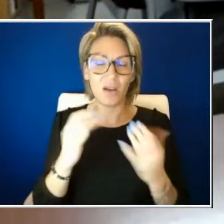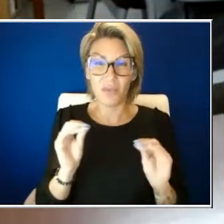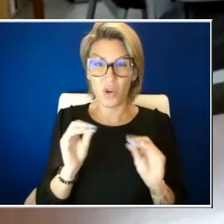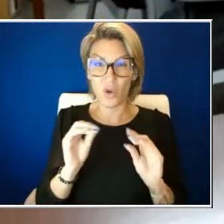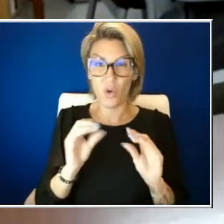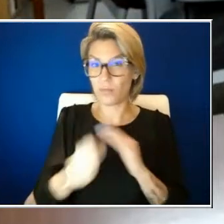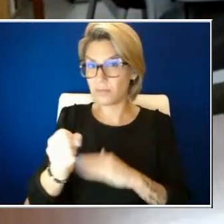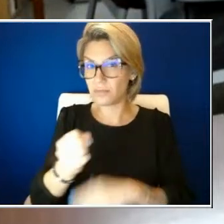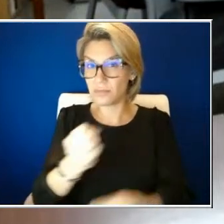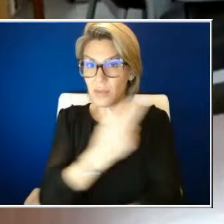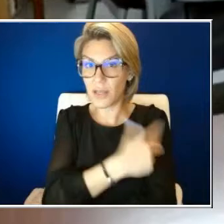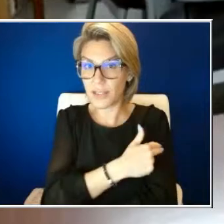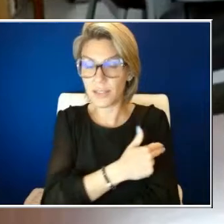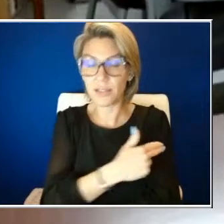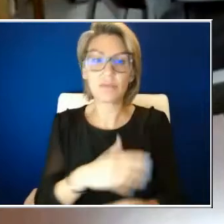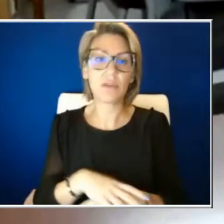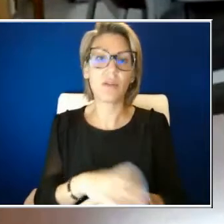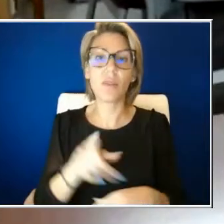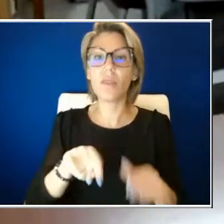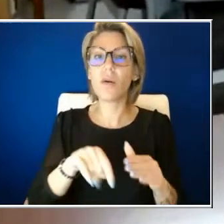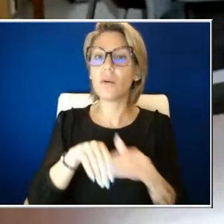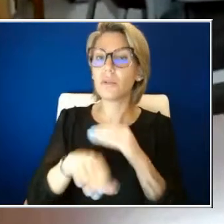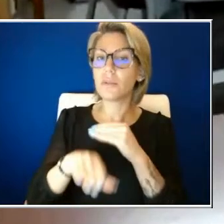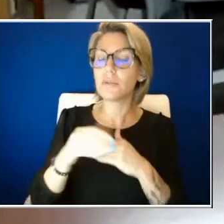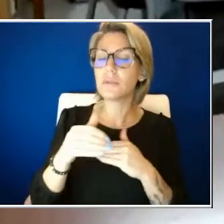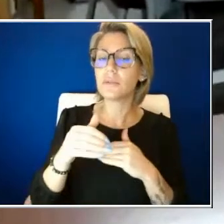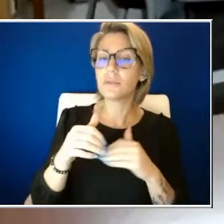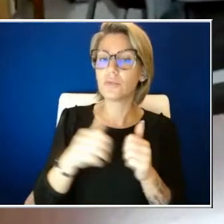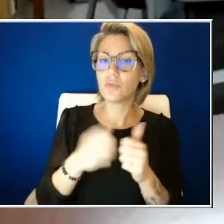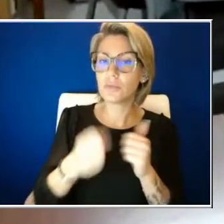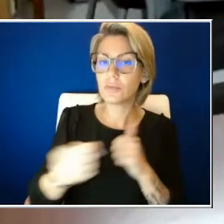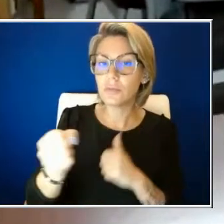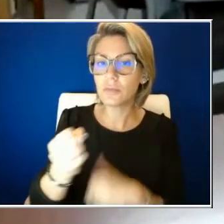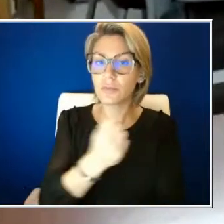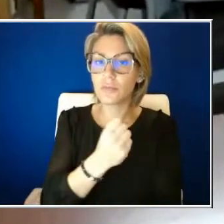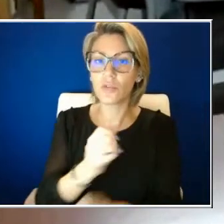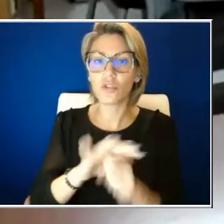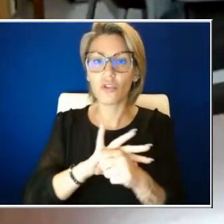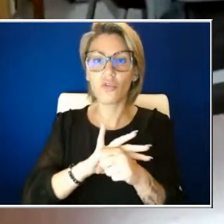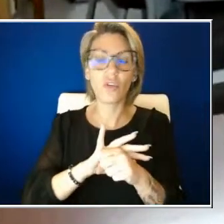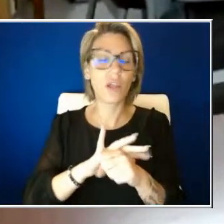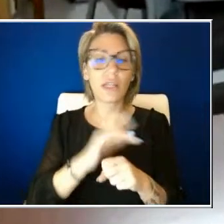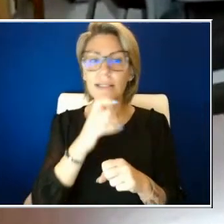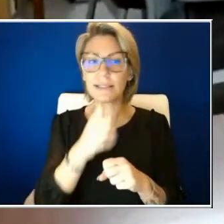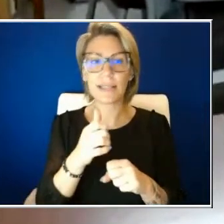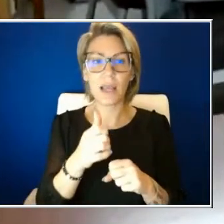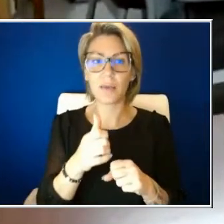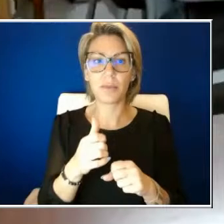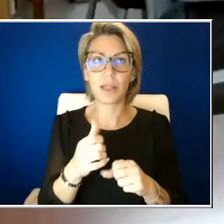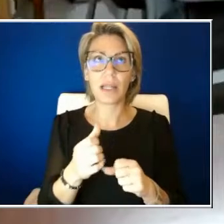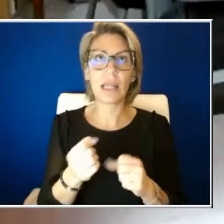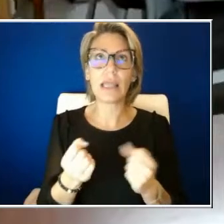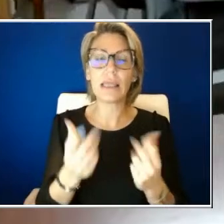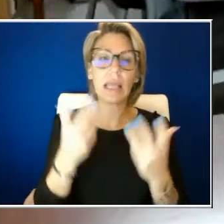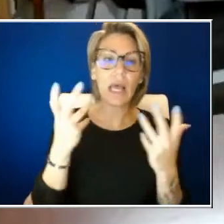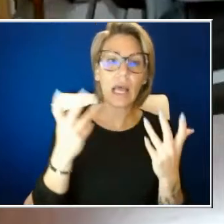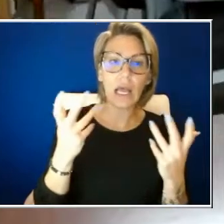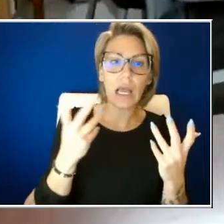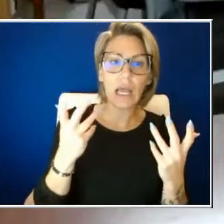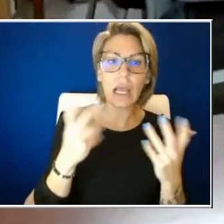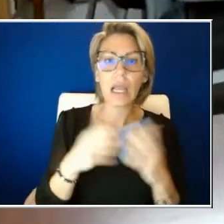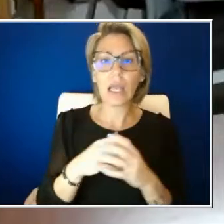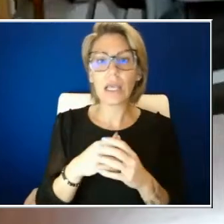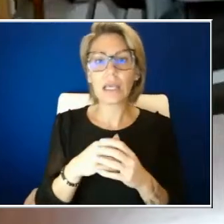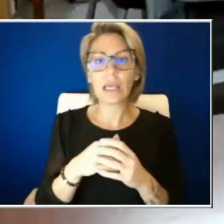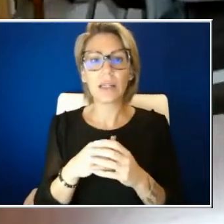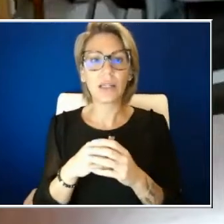admitted with respect to COVID, have typically not been a lot of high acuity, high ICU level